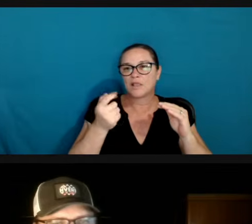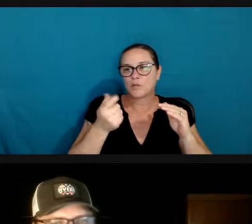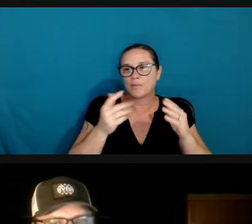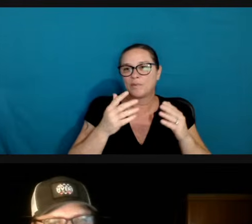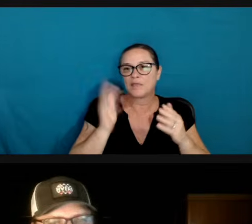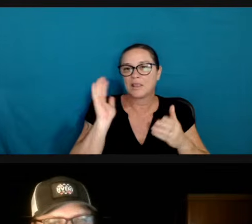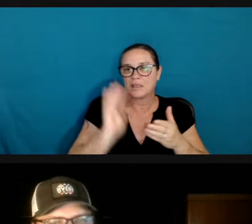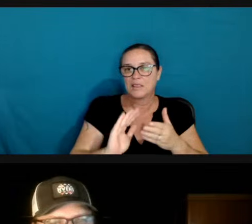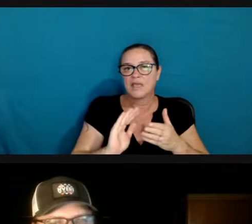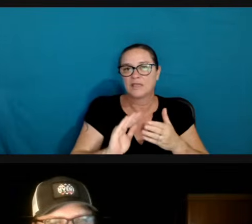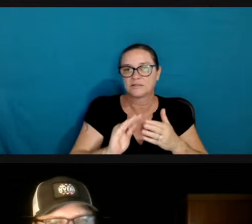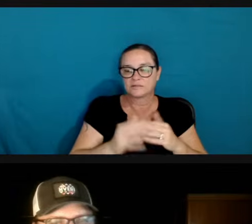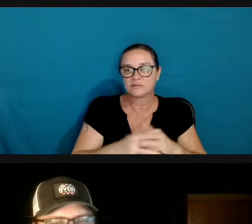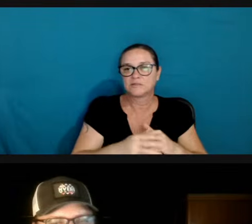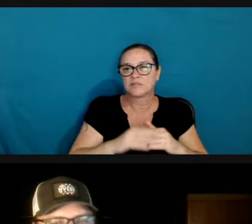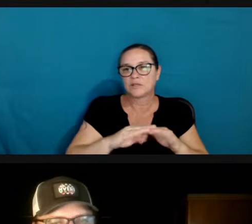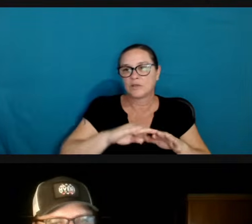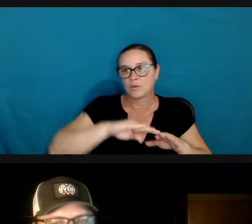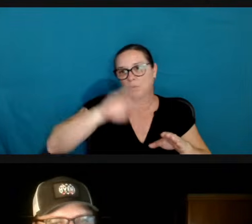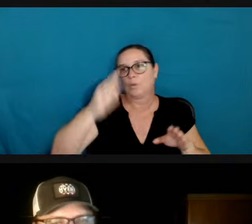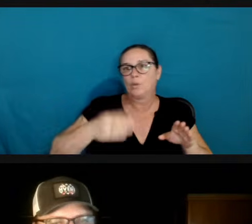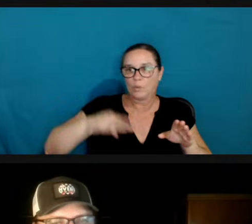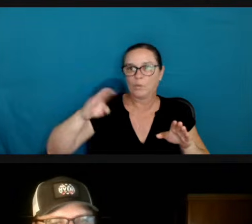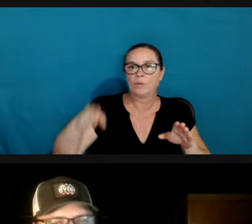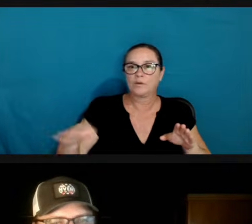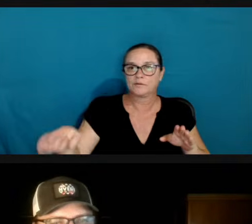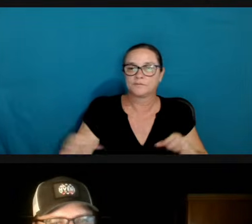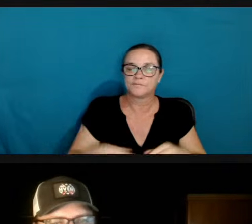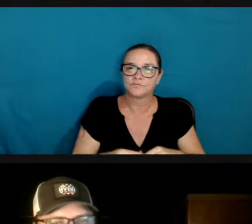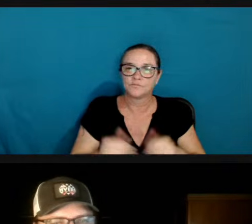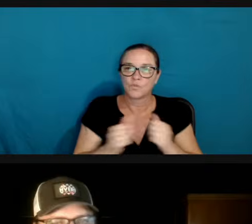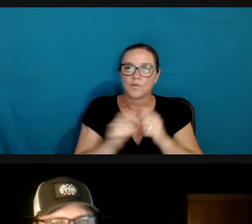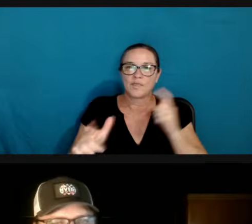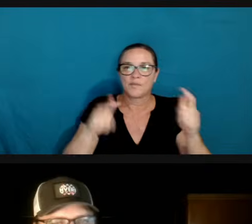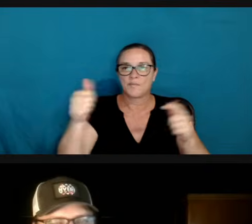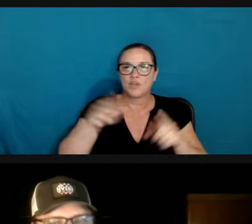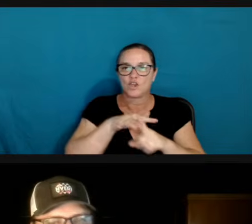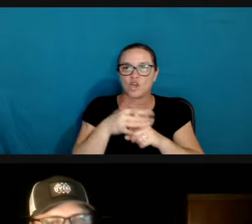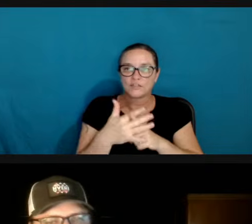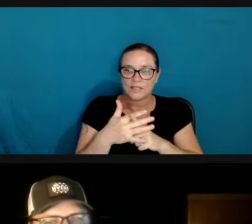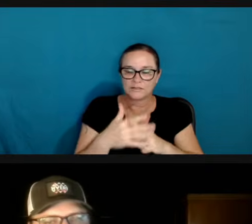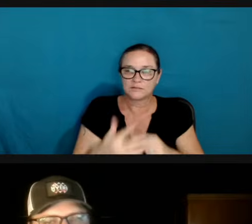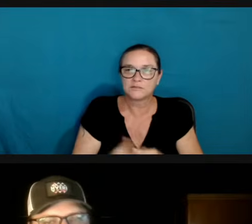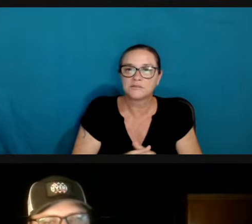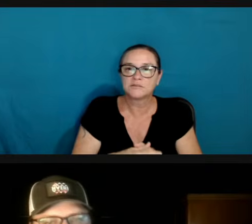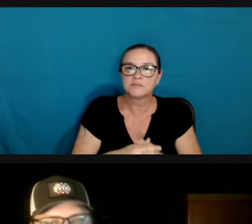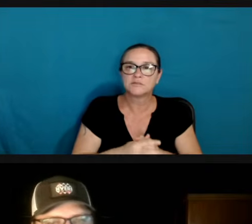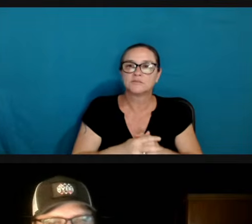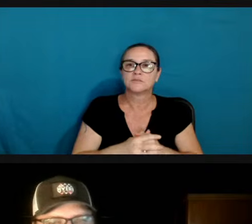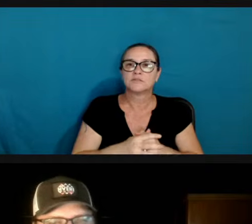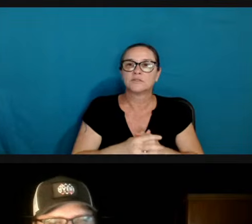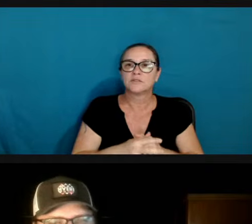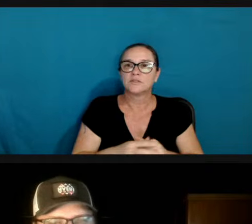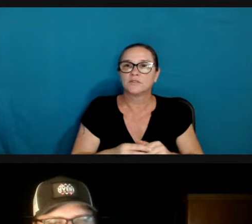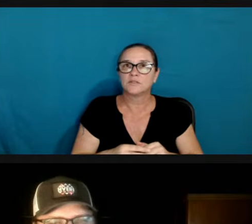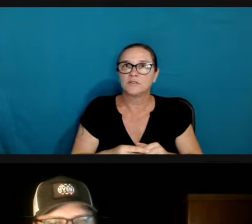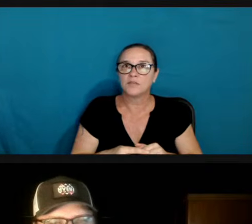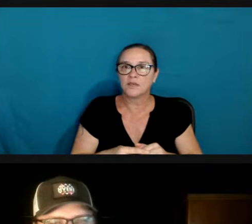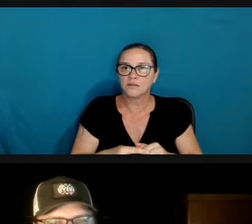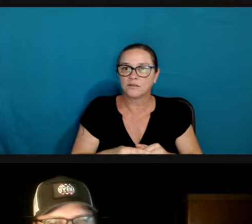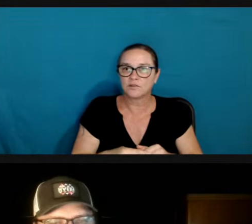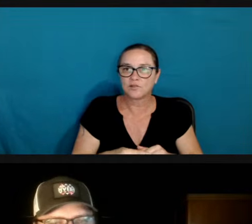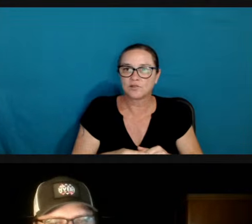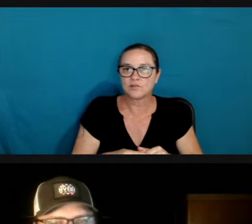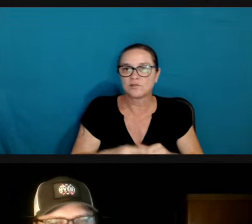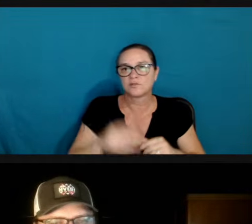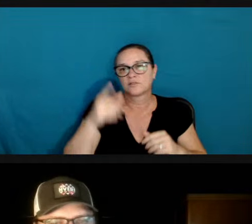in a bigger context of the change here, there's our almost 34 microradian drop during